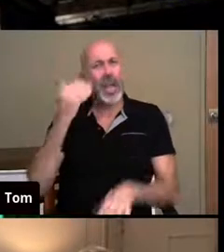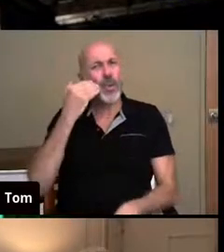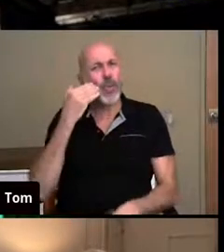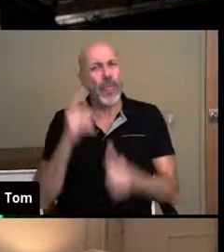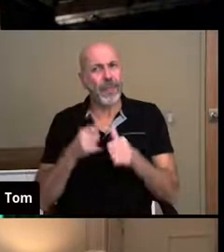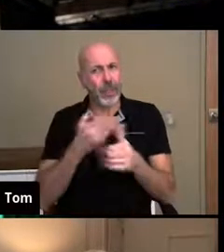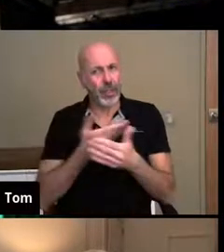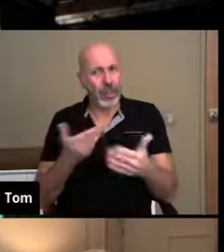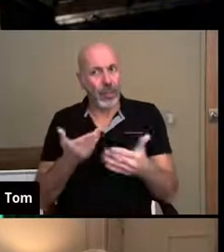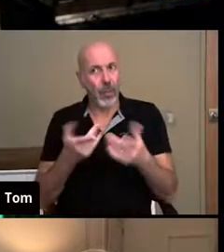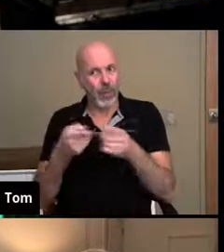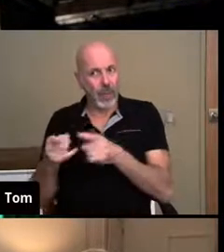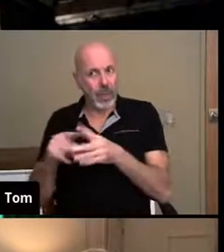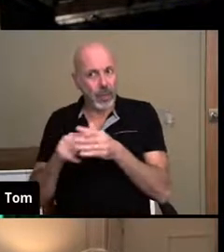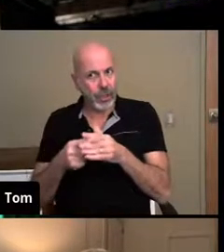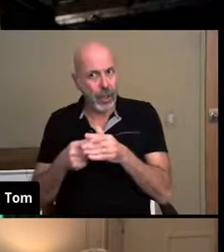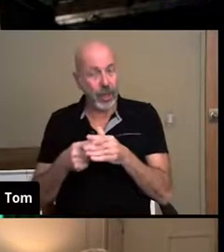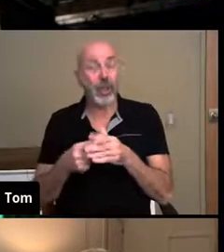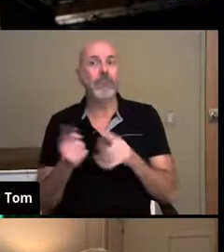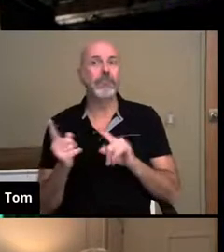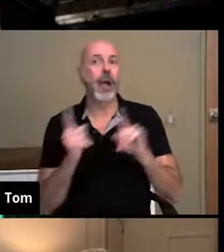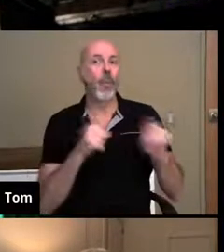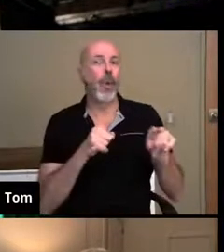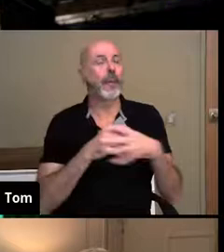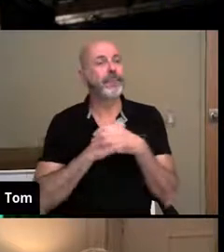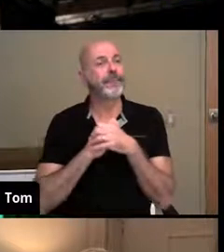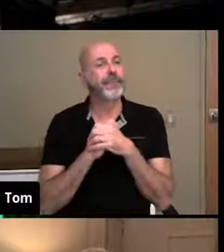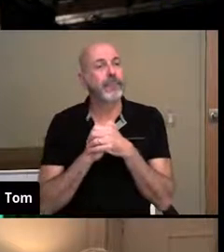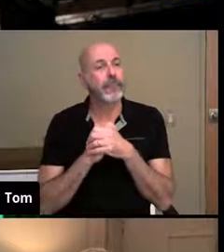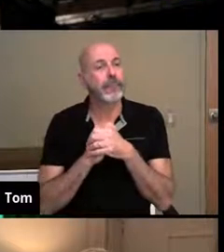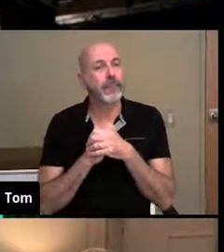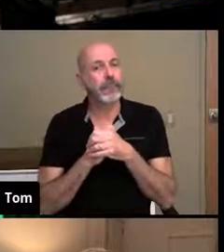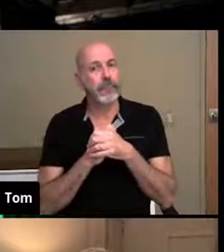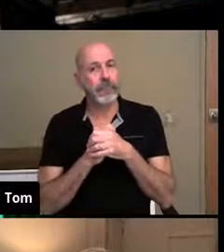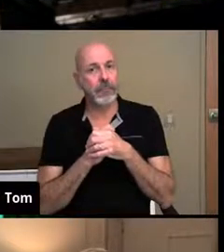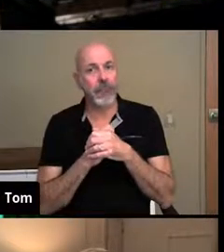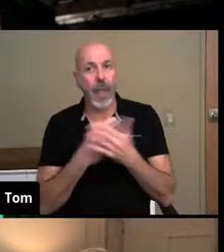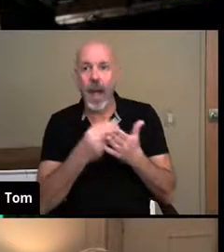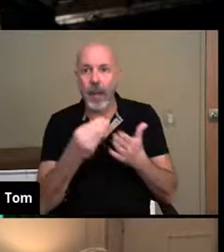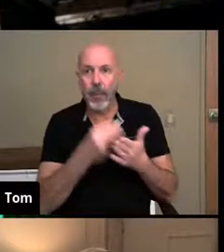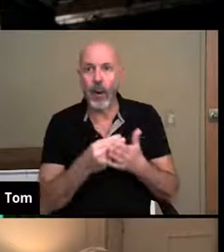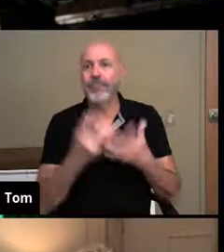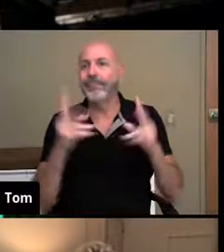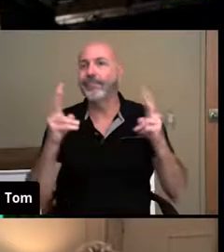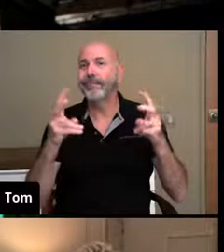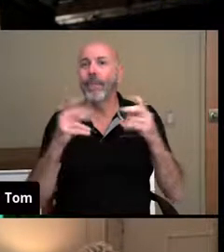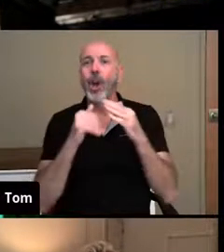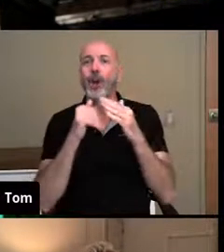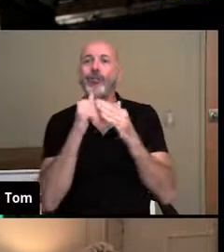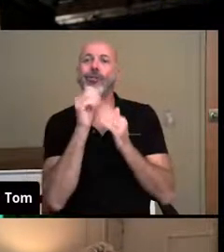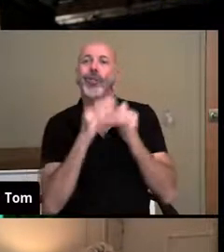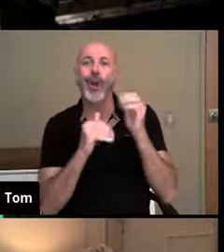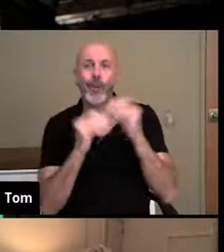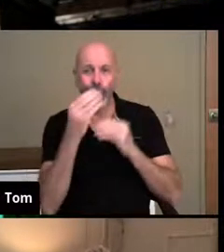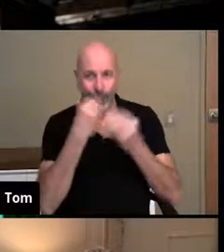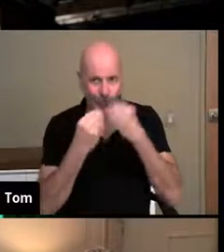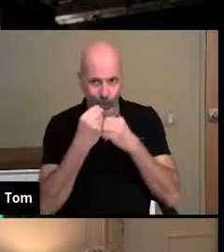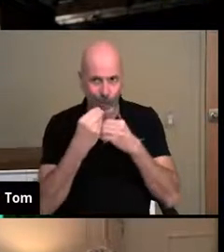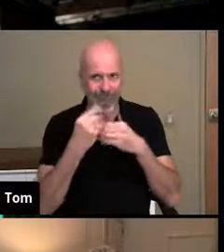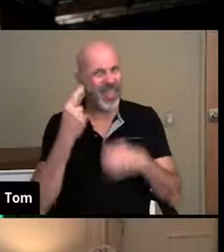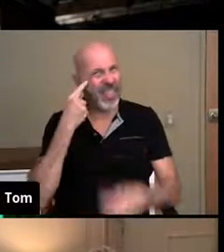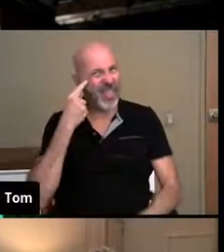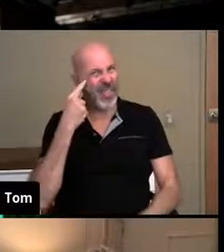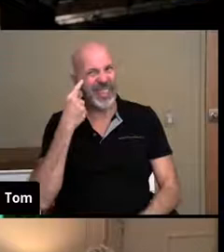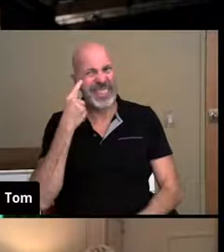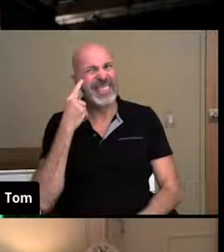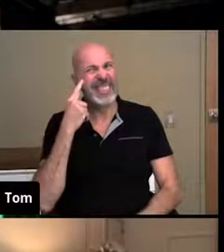when it was all starting was I went and I bought a lot of comfort food. Mm-hmm. And then I realized, oh, this is going